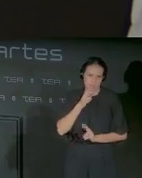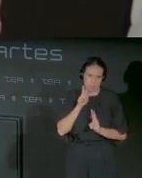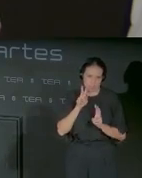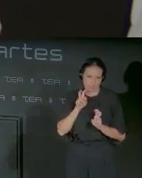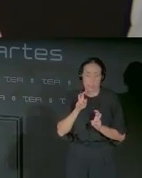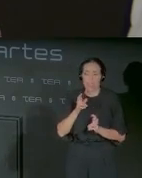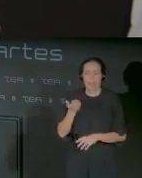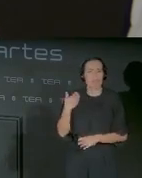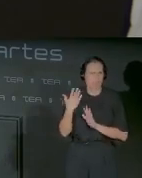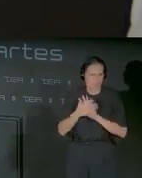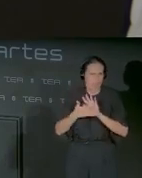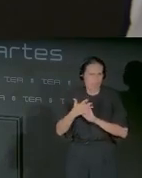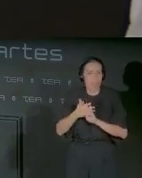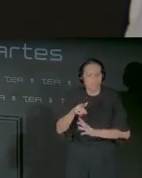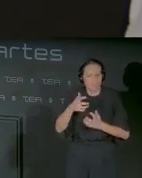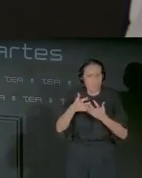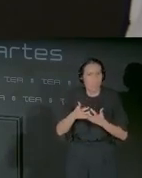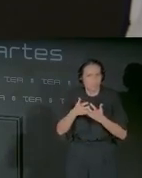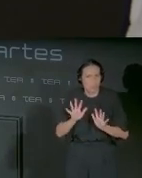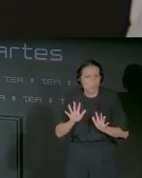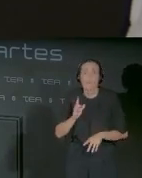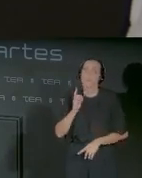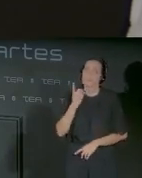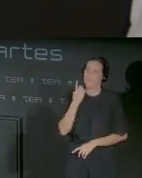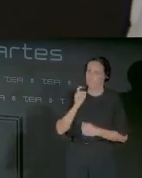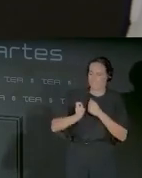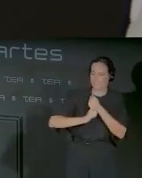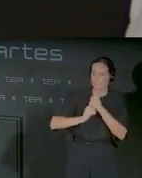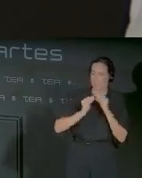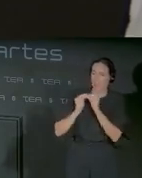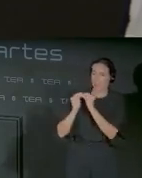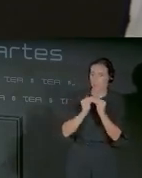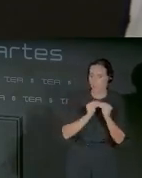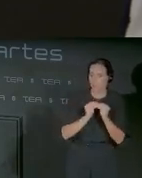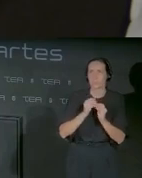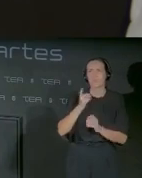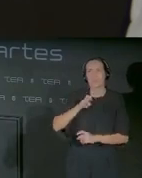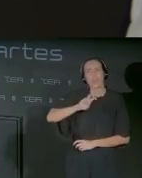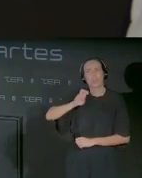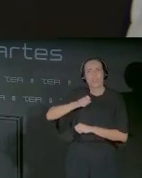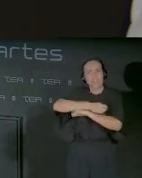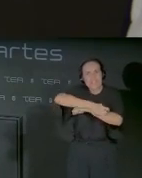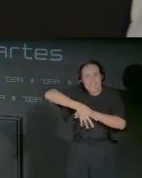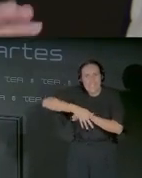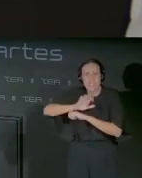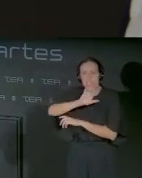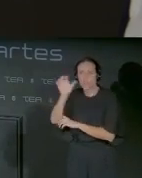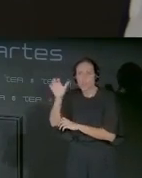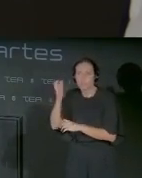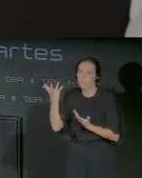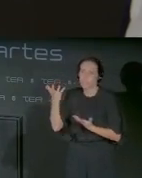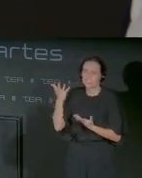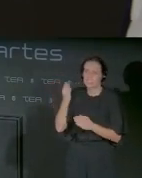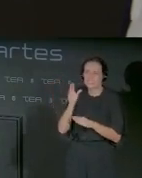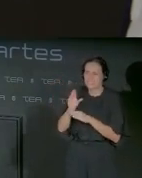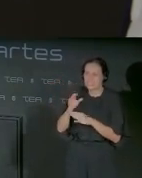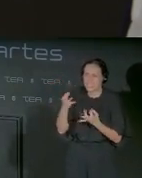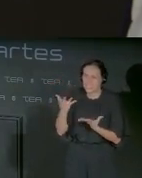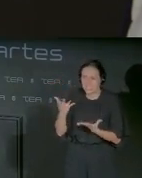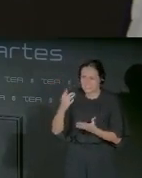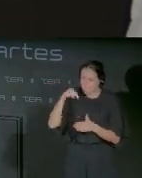We also have Horizon Europe, but it's still very unclear what its finances. We have the creative grantee